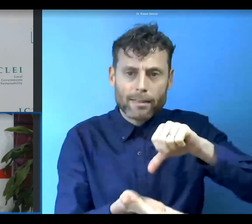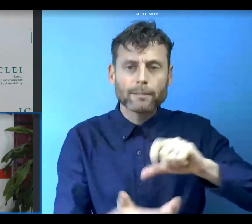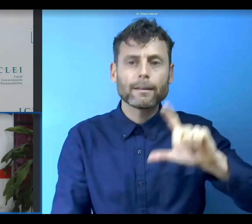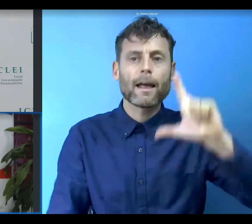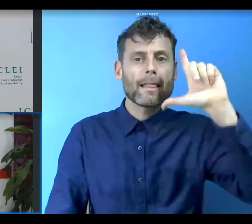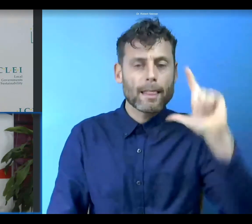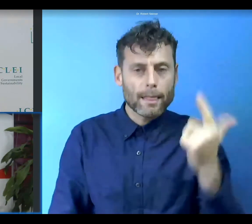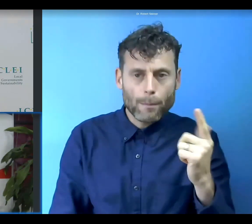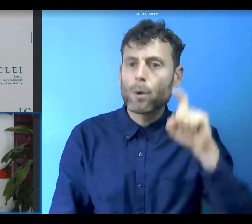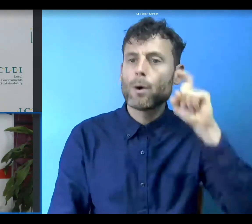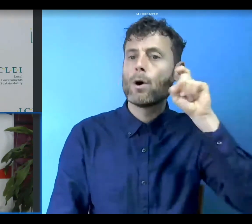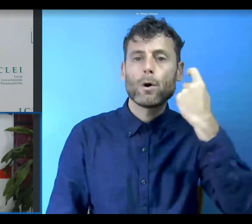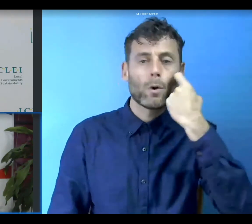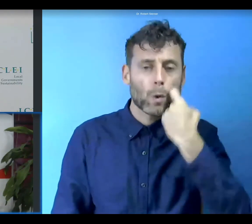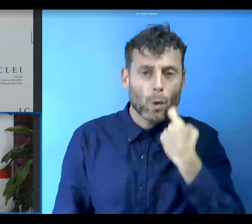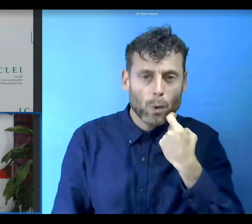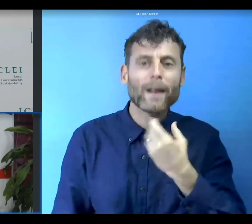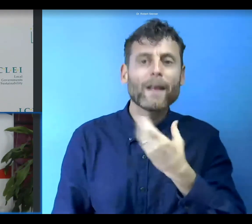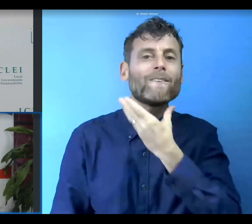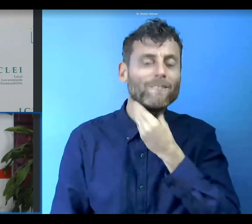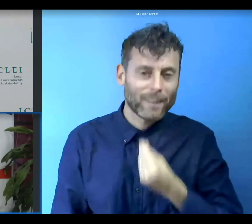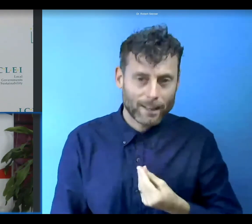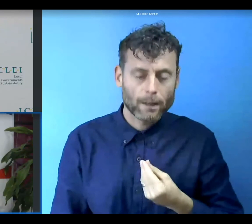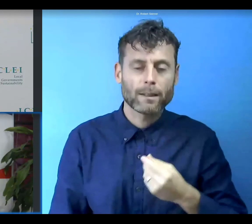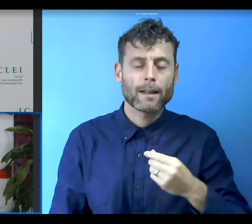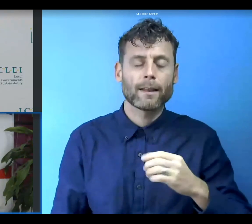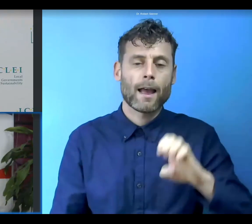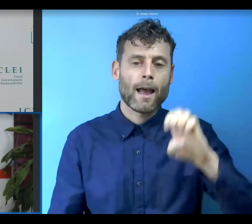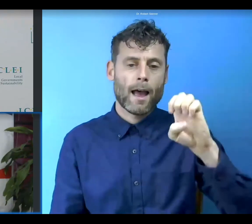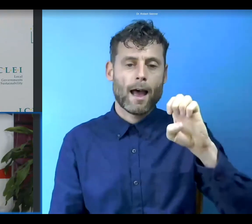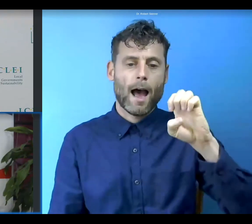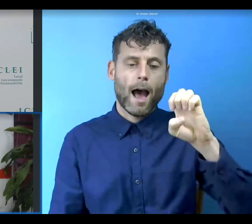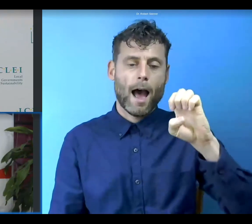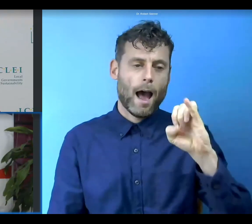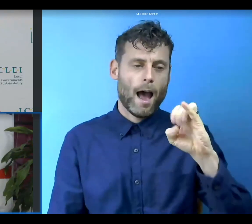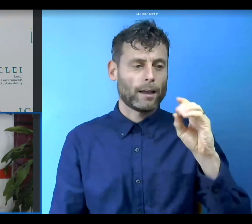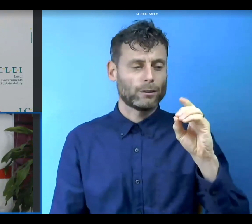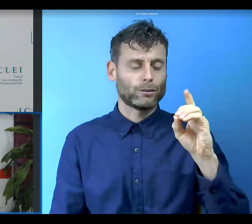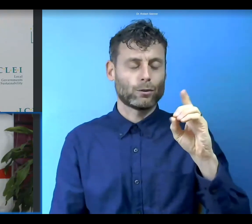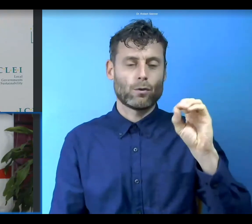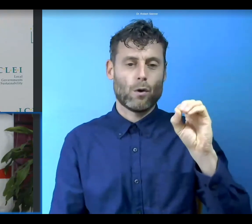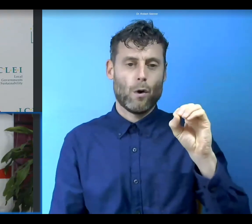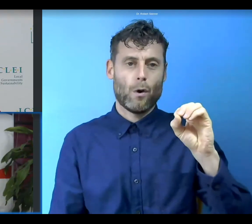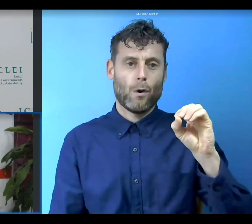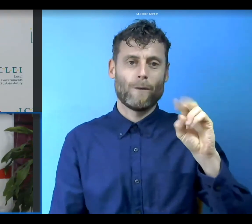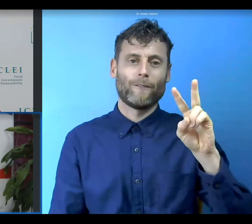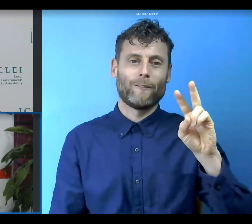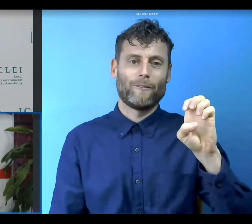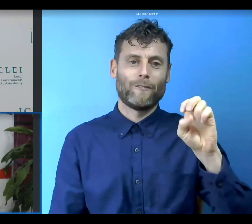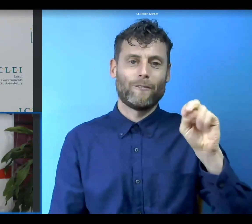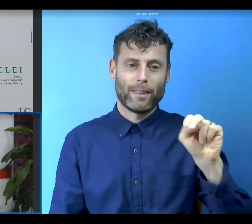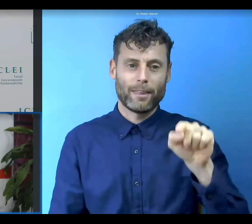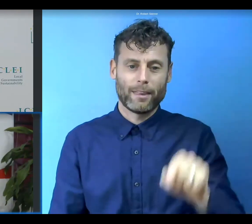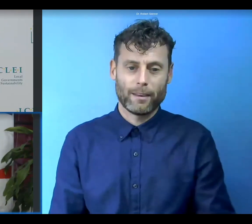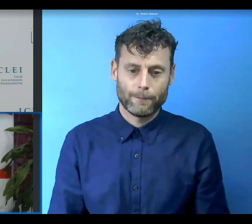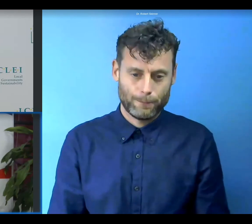Cluj-Napoca, Vilnius and Eindhoven. And we'll listen to incredible stories of